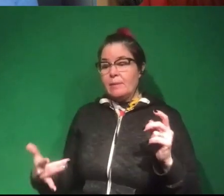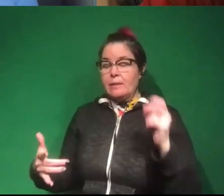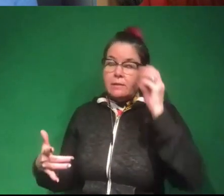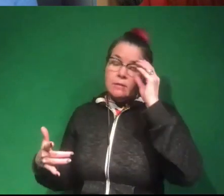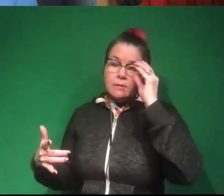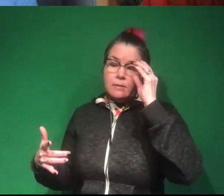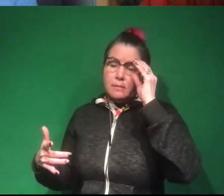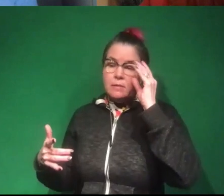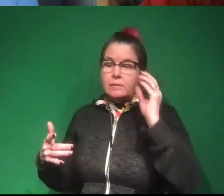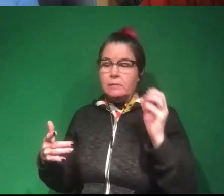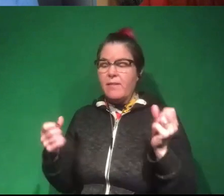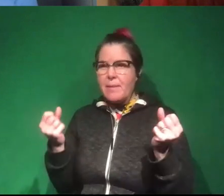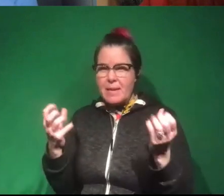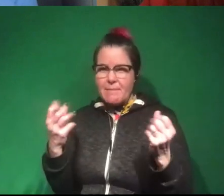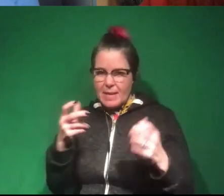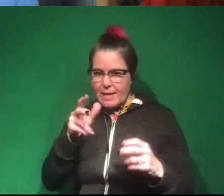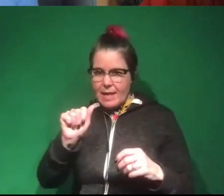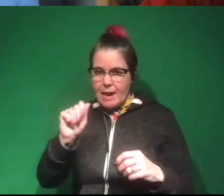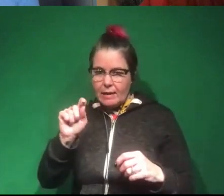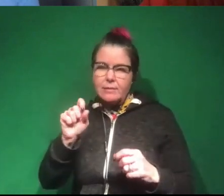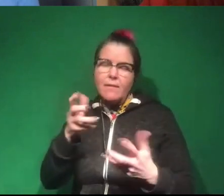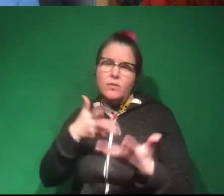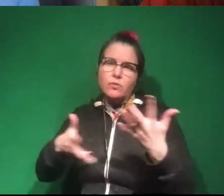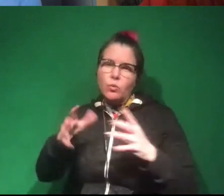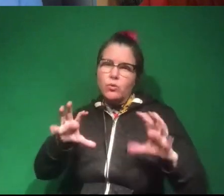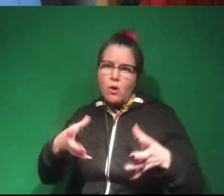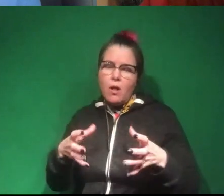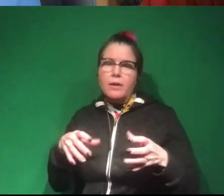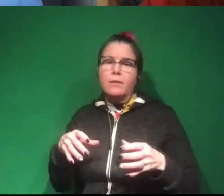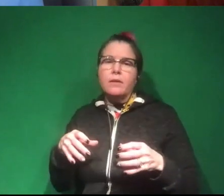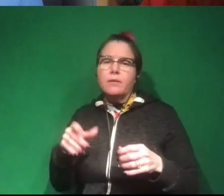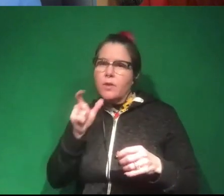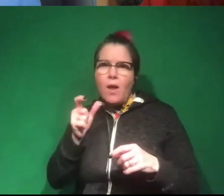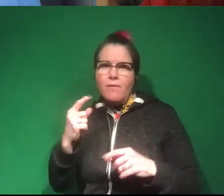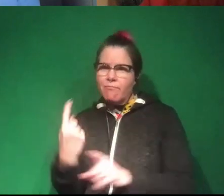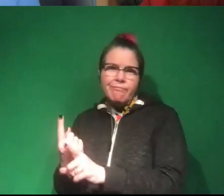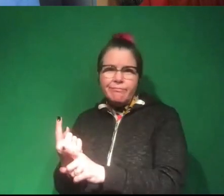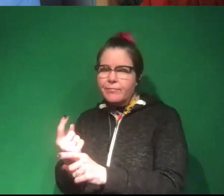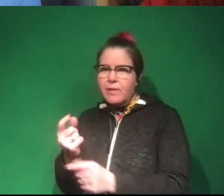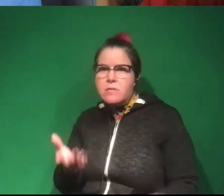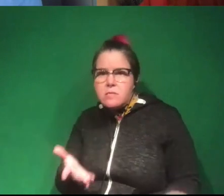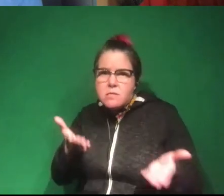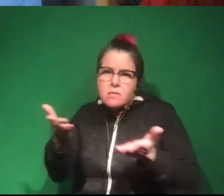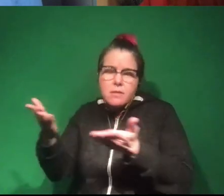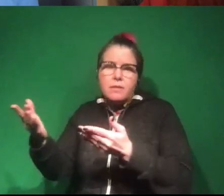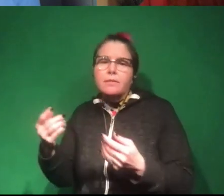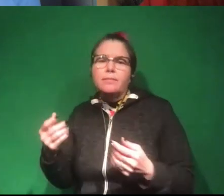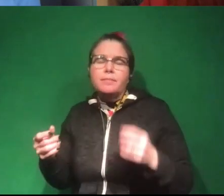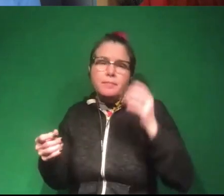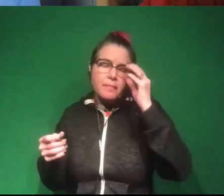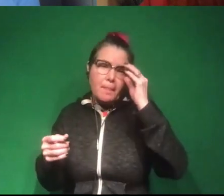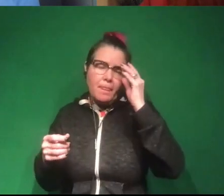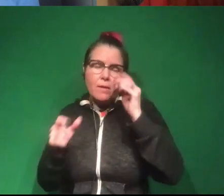have multiple ants in like a really social colony. You're not going to have to rely on a single ant to lift just a little bit. It's also